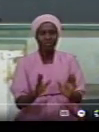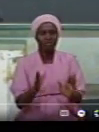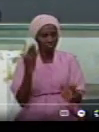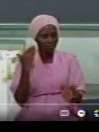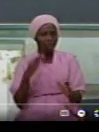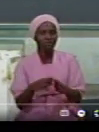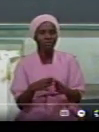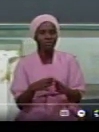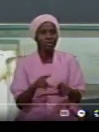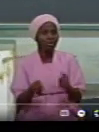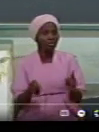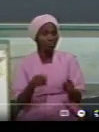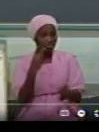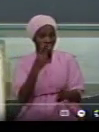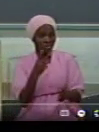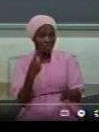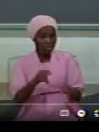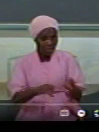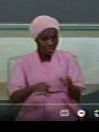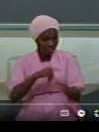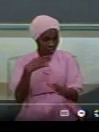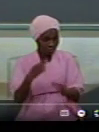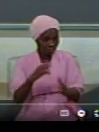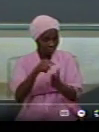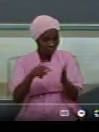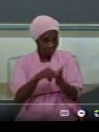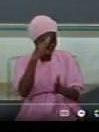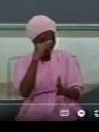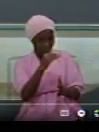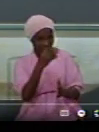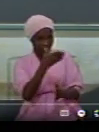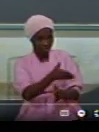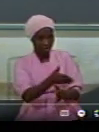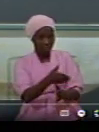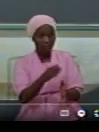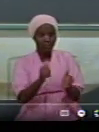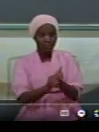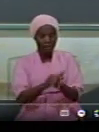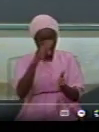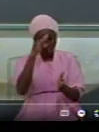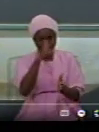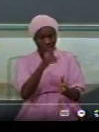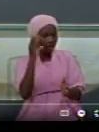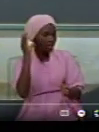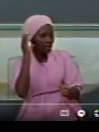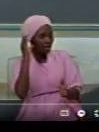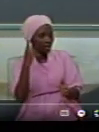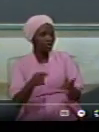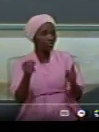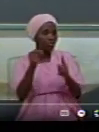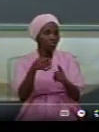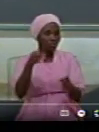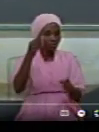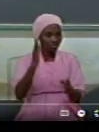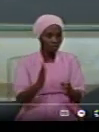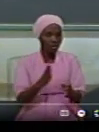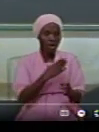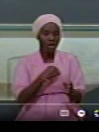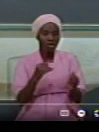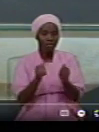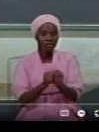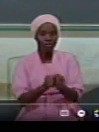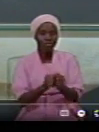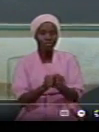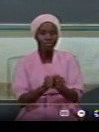But you see the action of the man. He heard the word of God, and with all that